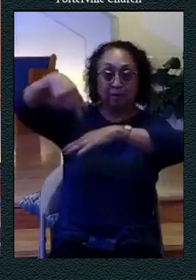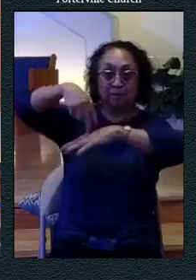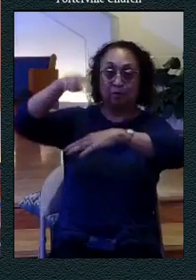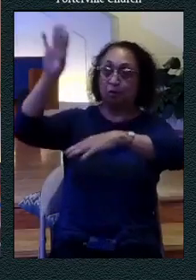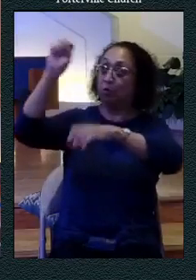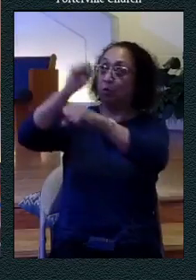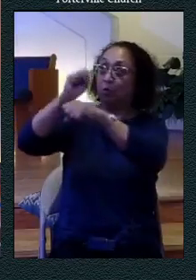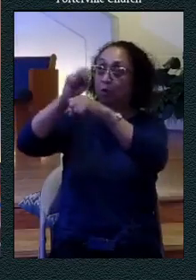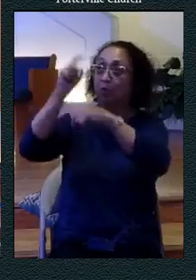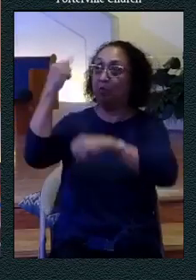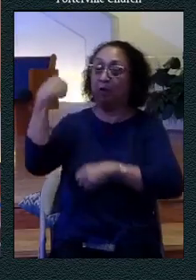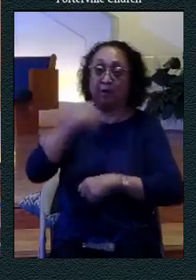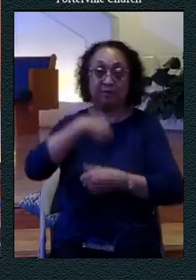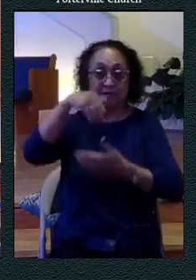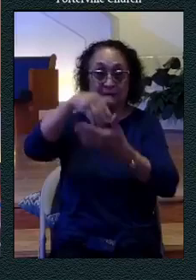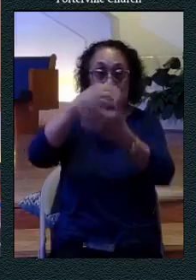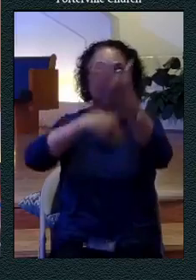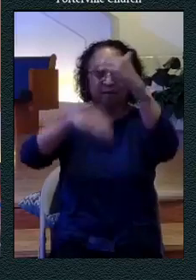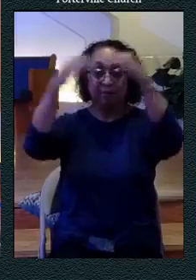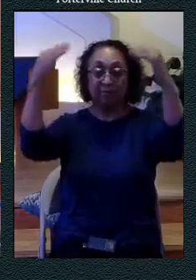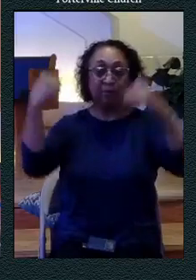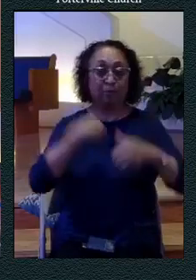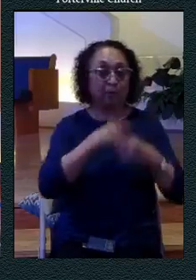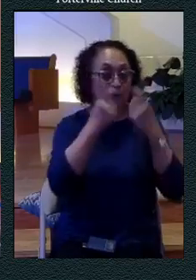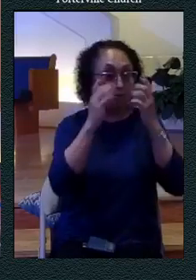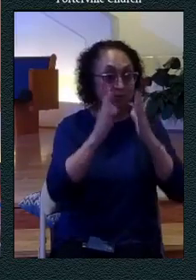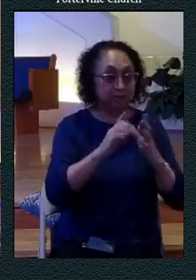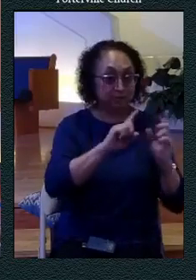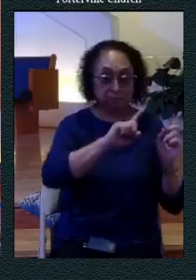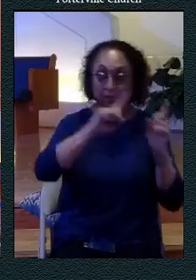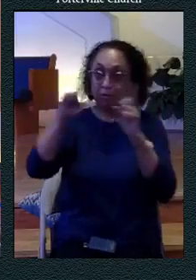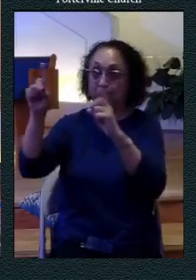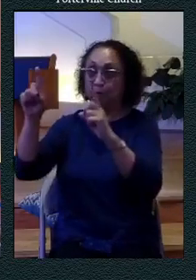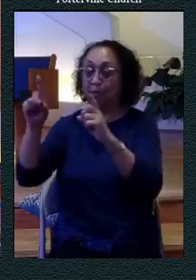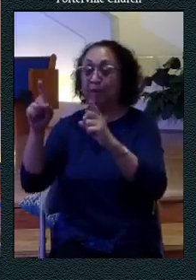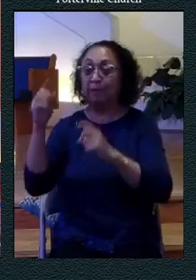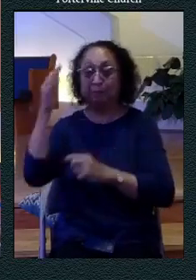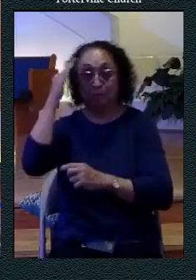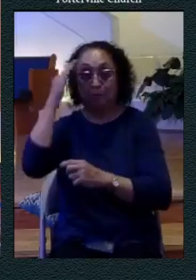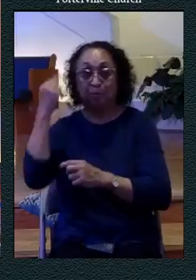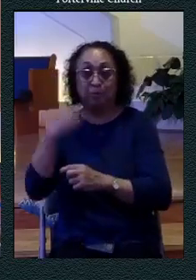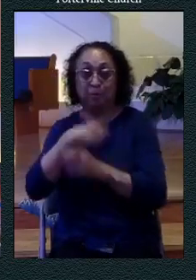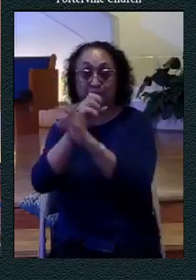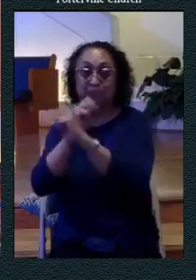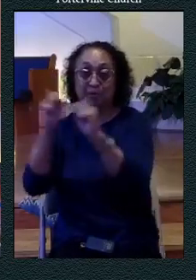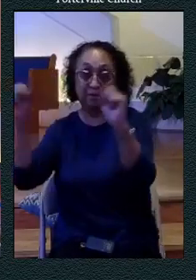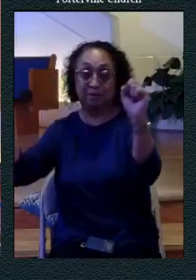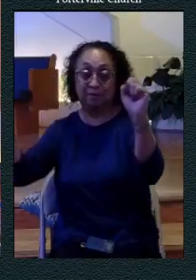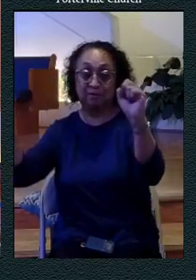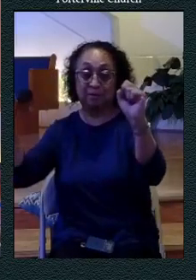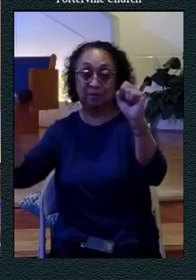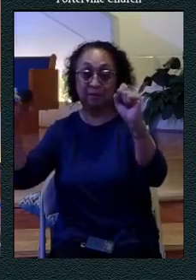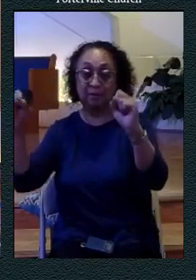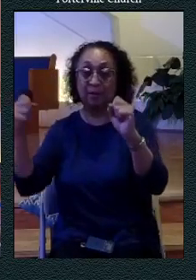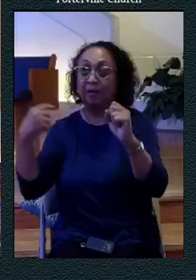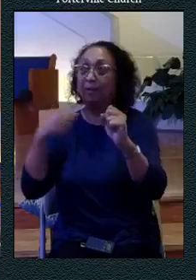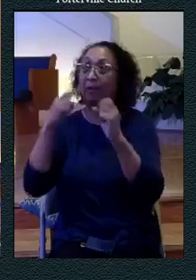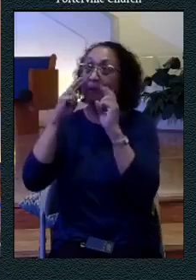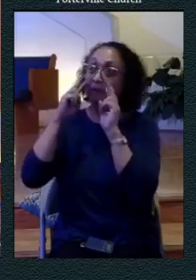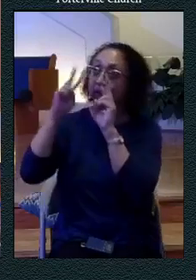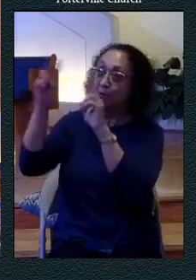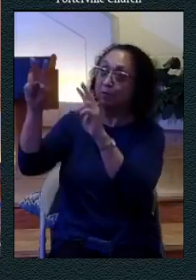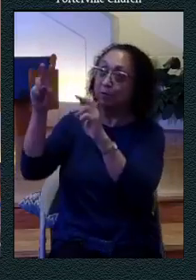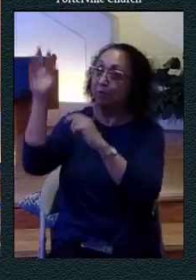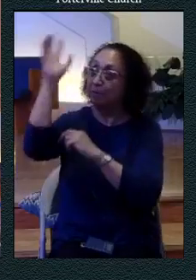heaven. We come as sinners who are being redeemed, and we look to you. We pray that as we seek you in this